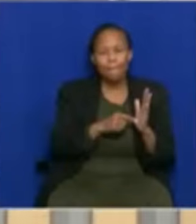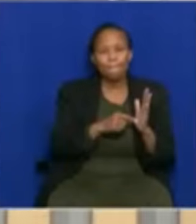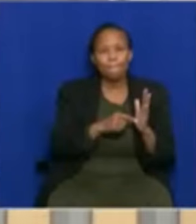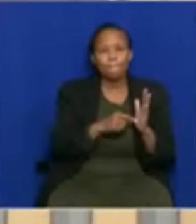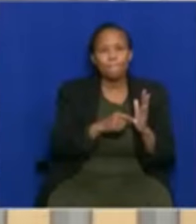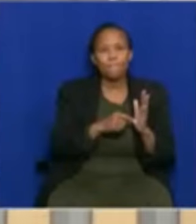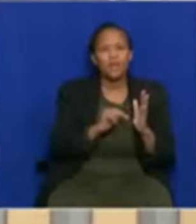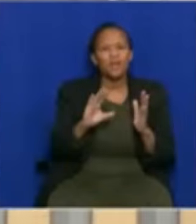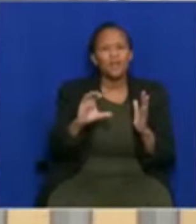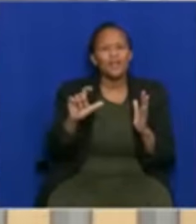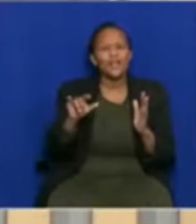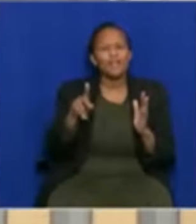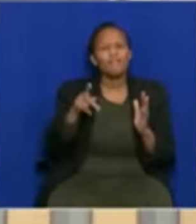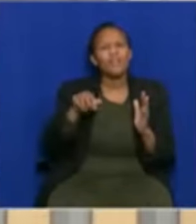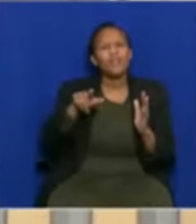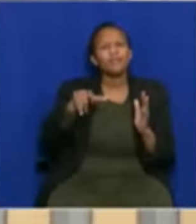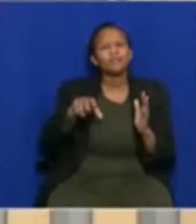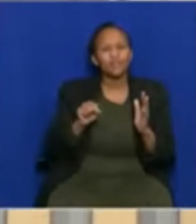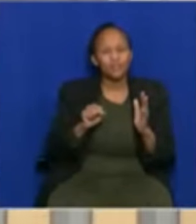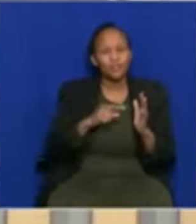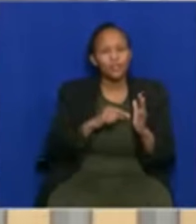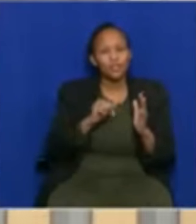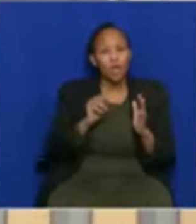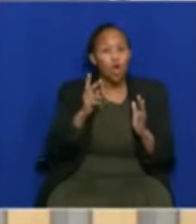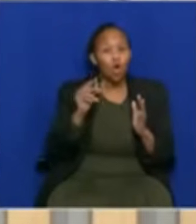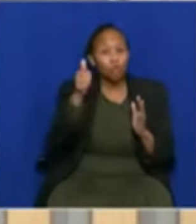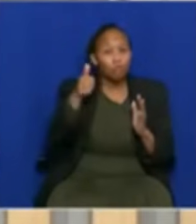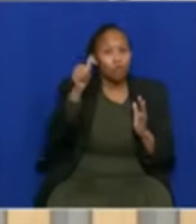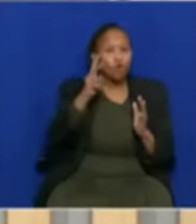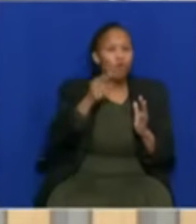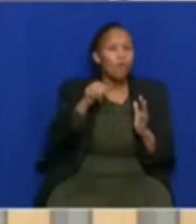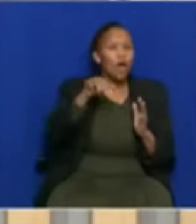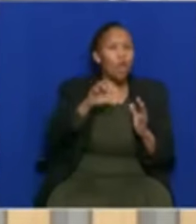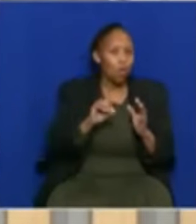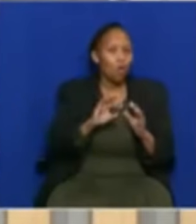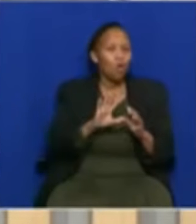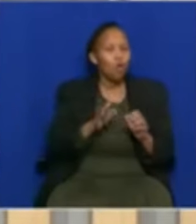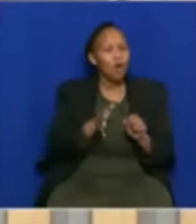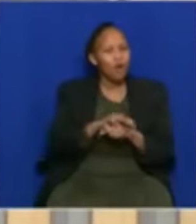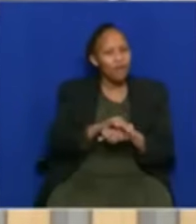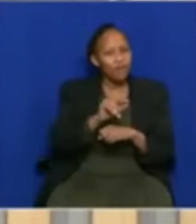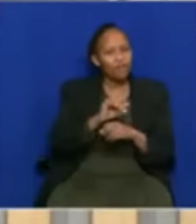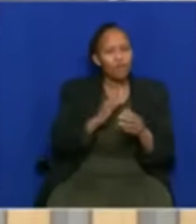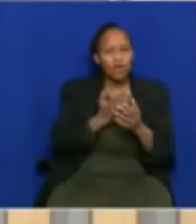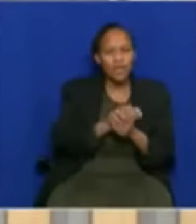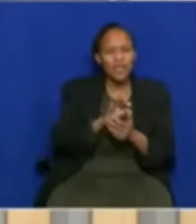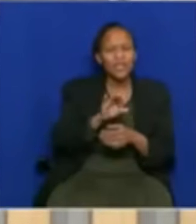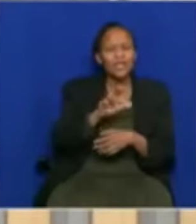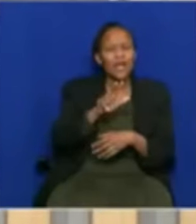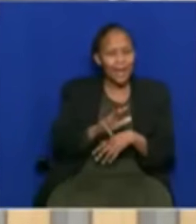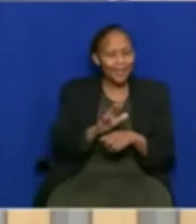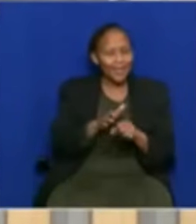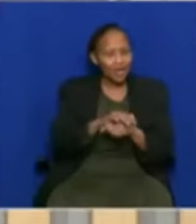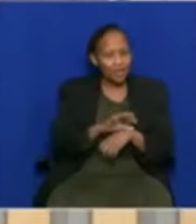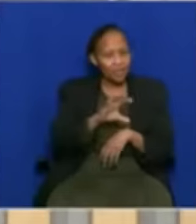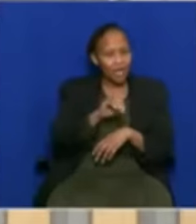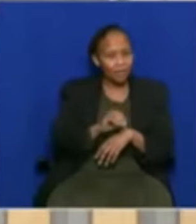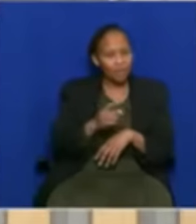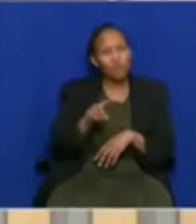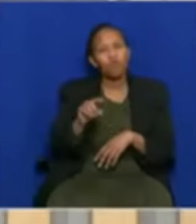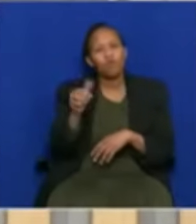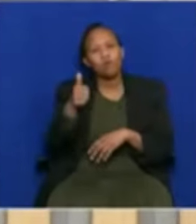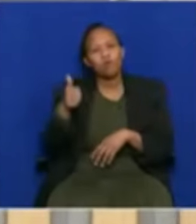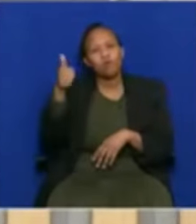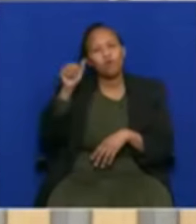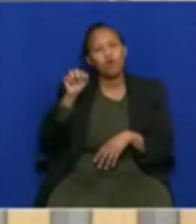Lieutenant General Kumala was involved in the cover-up of the CAS 38, wherein Major General Lushaba, the Division in Crime Intelligence,